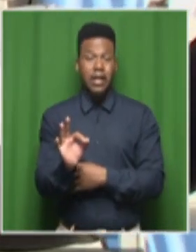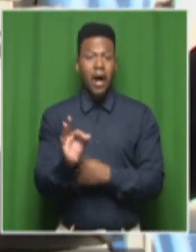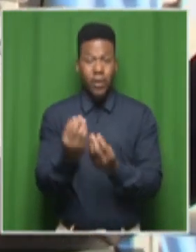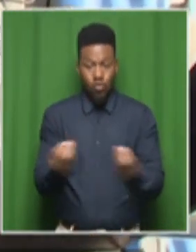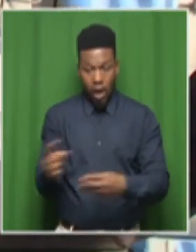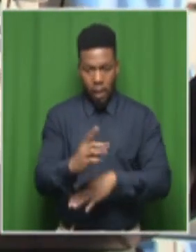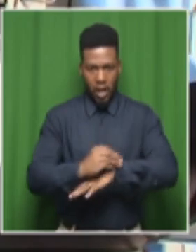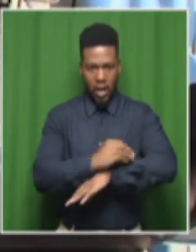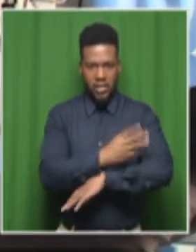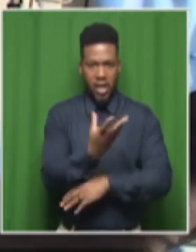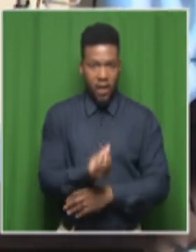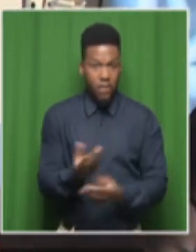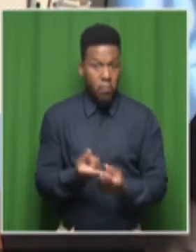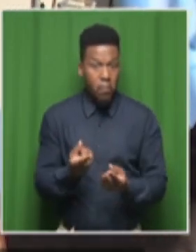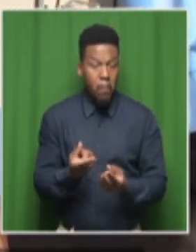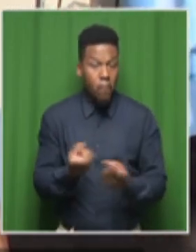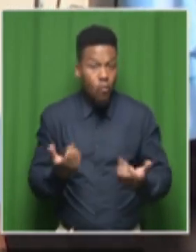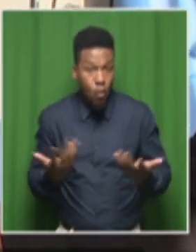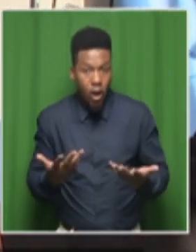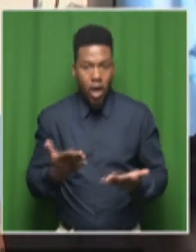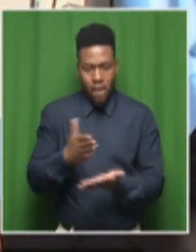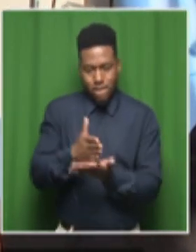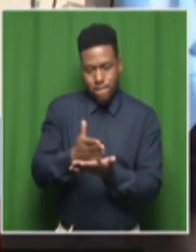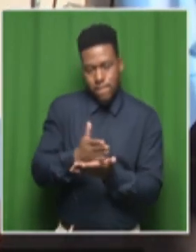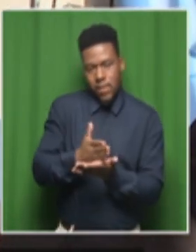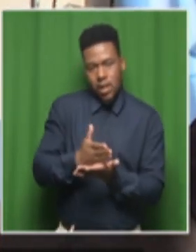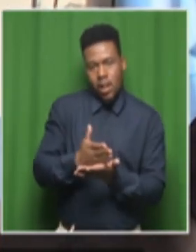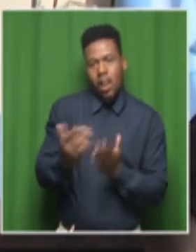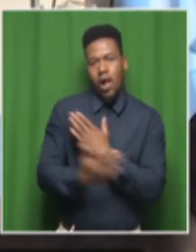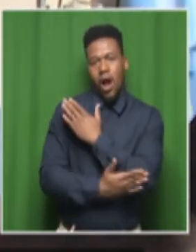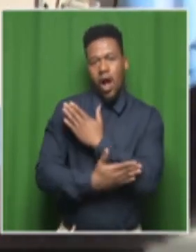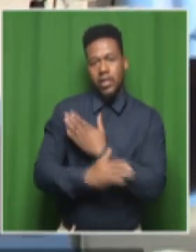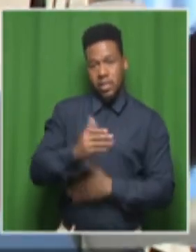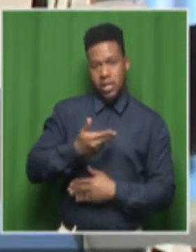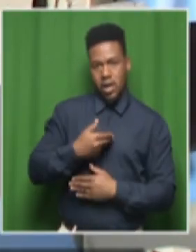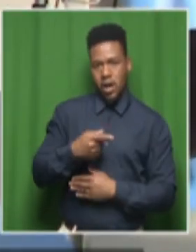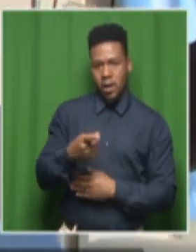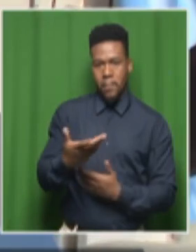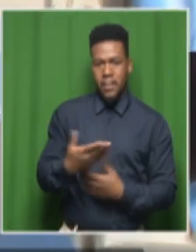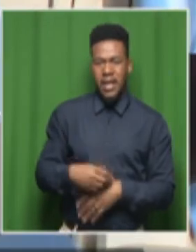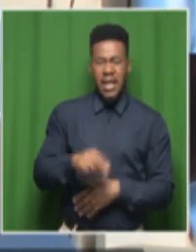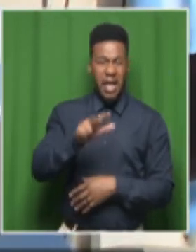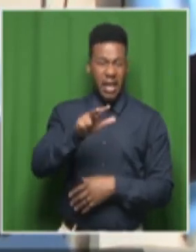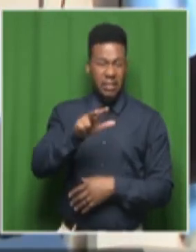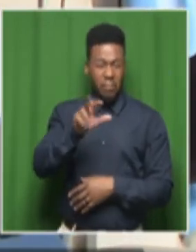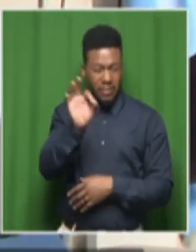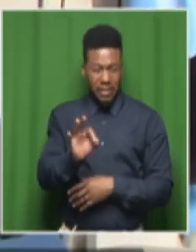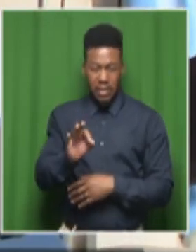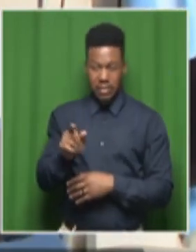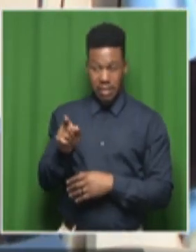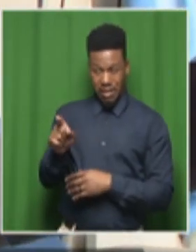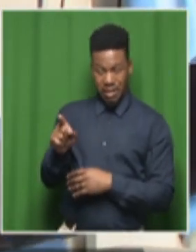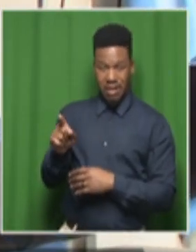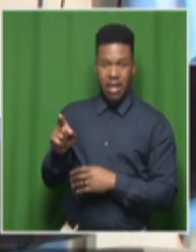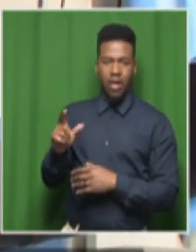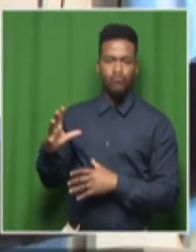countries, and only 20% are in high income countries, and they have an overall survival of 80%, while